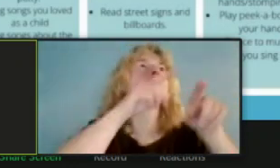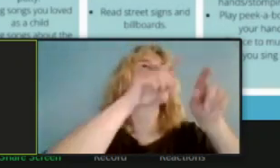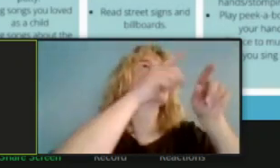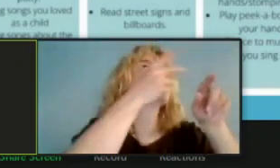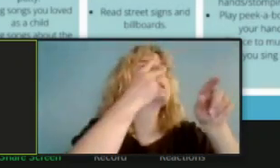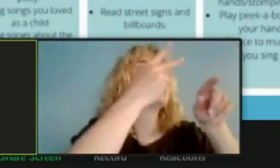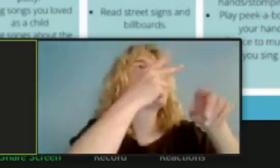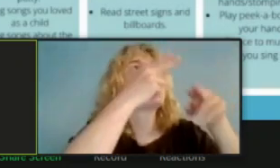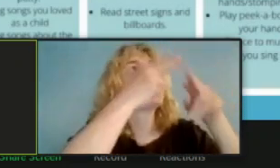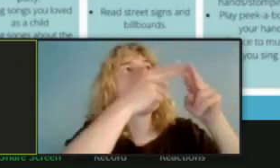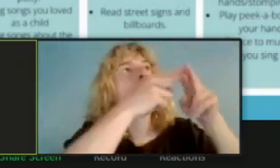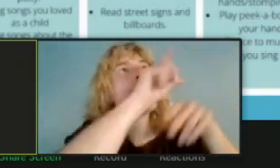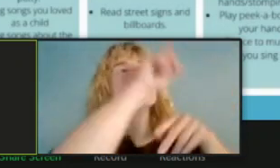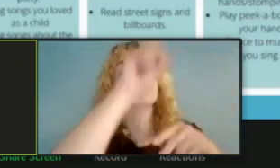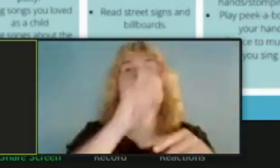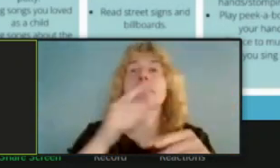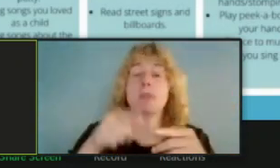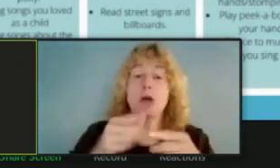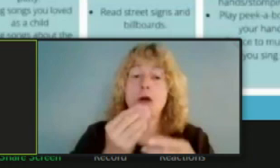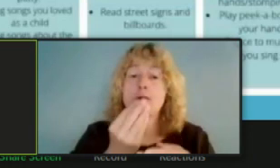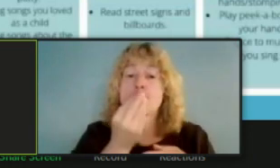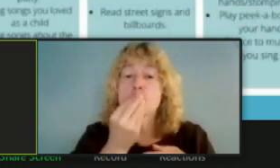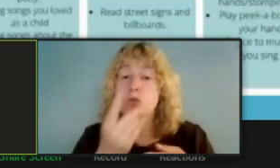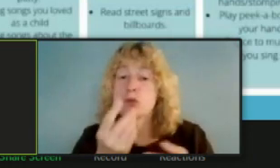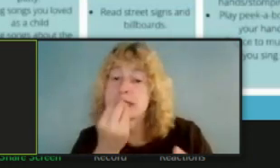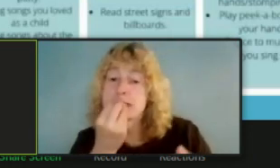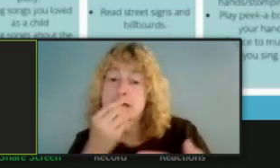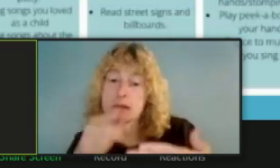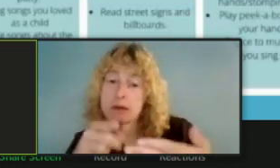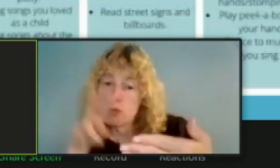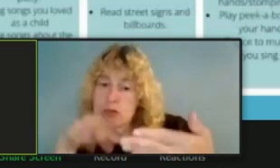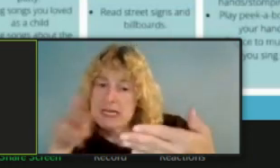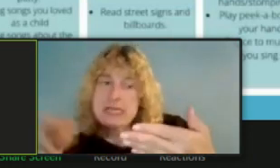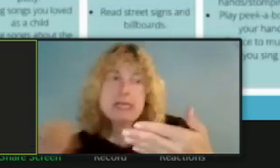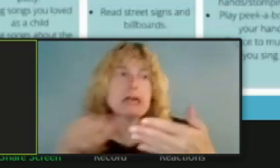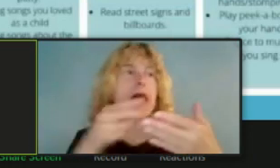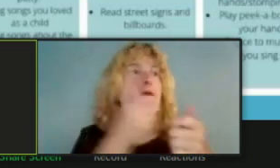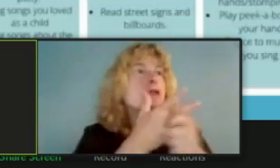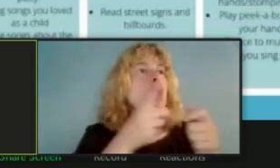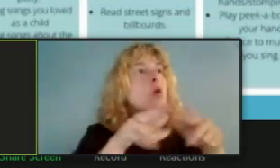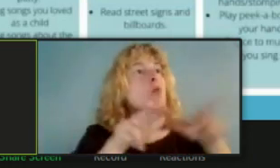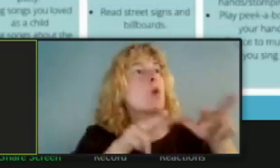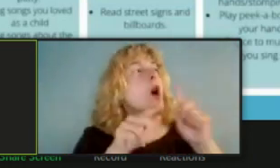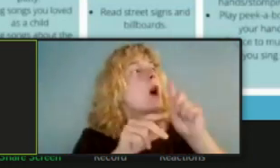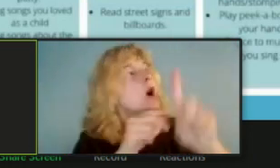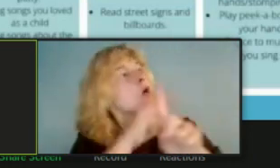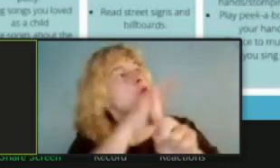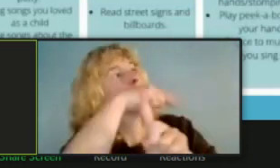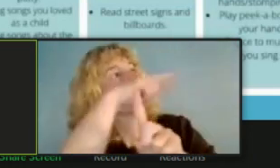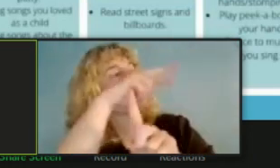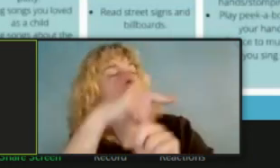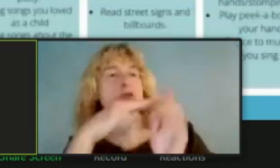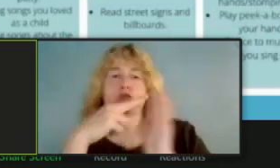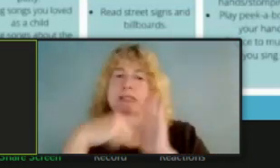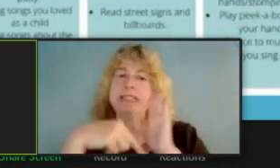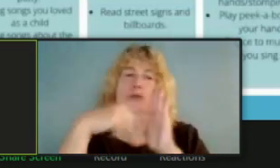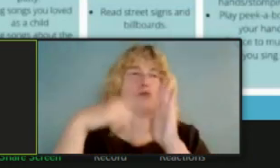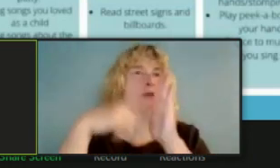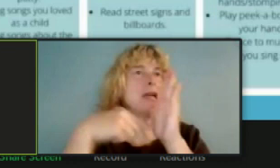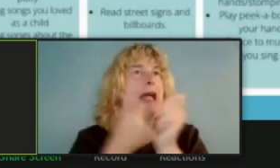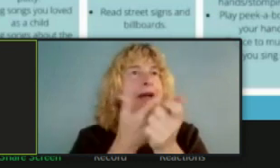the stories you walk by, any and everything you see, read to your babies. Number 6 is